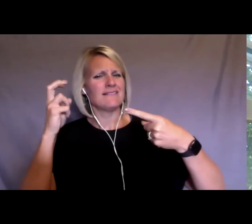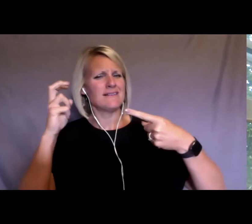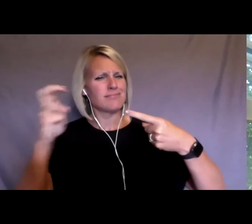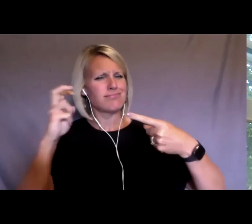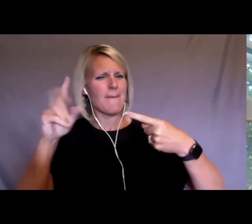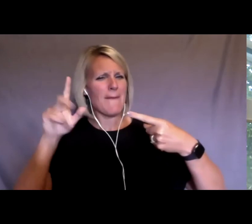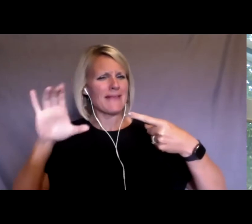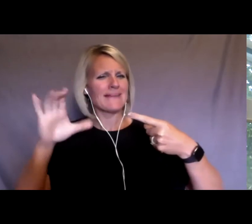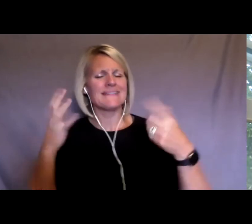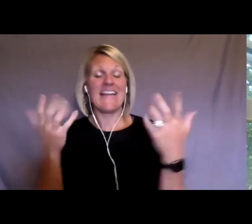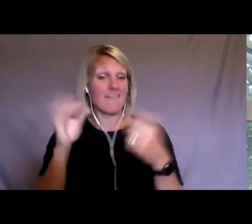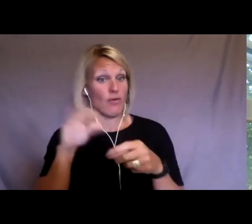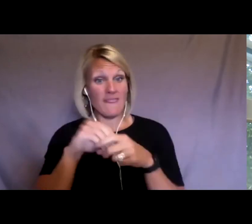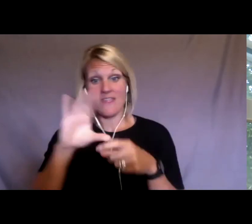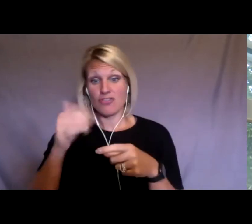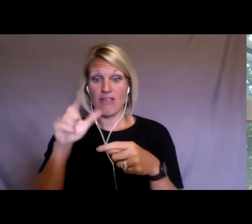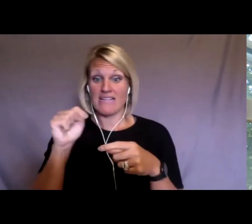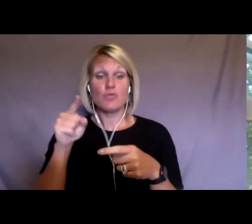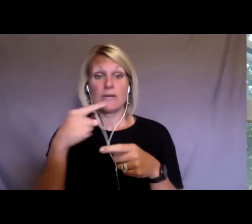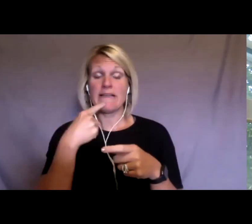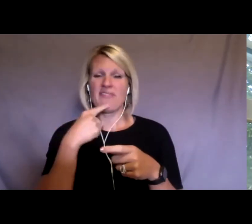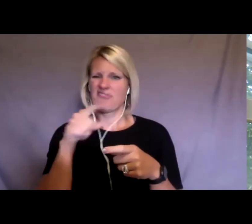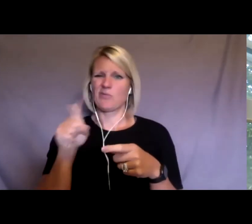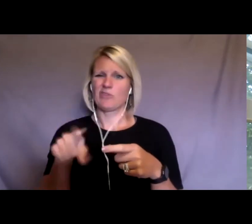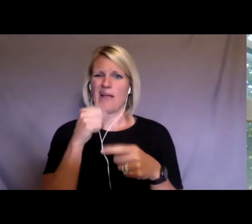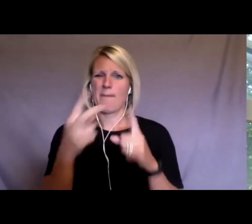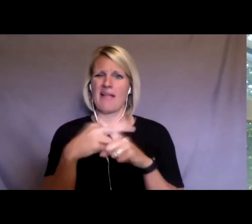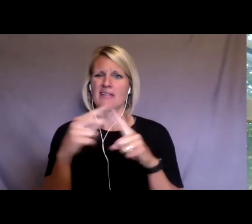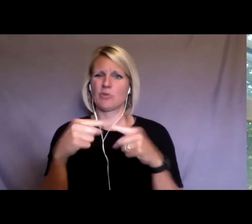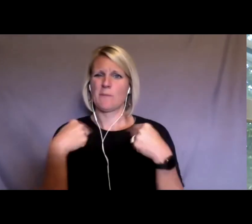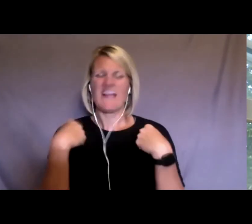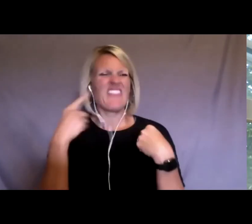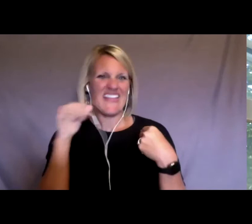hey, this question doesn't apply to me. And that's the point, I think.